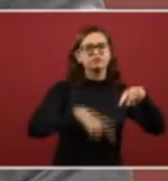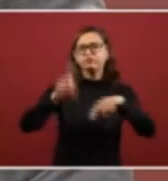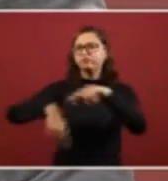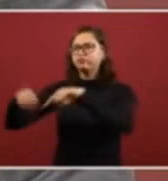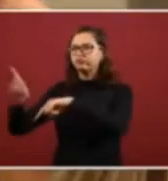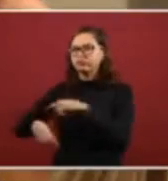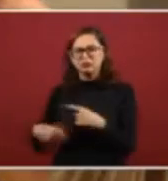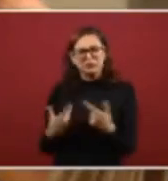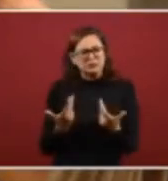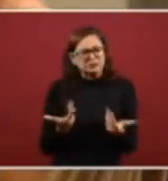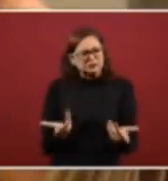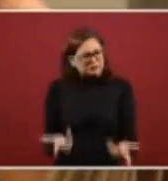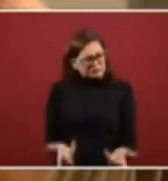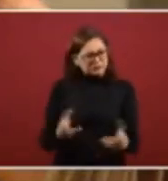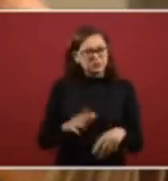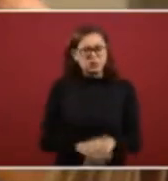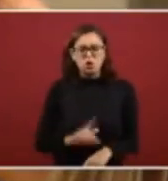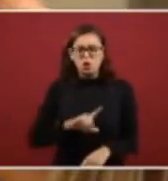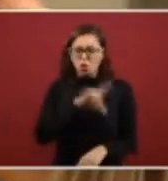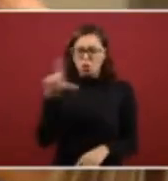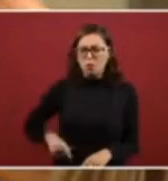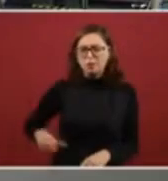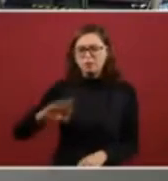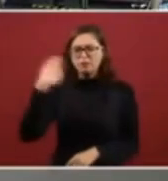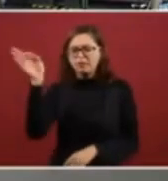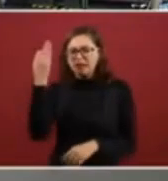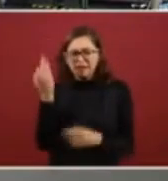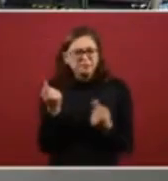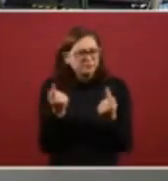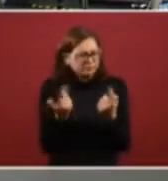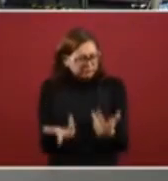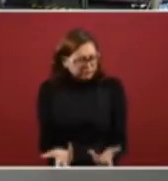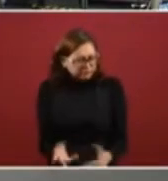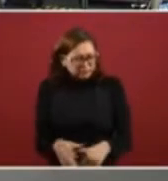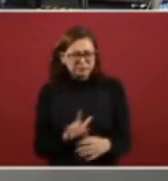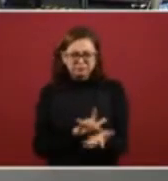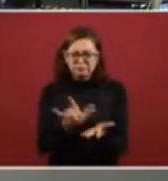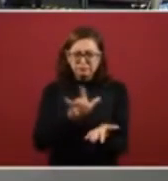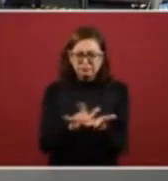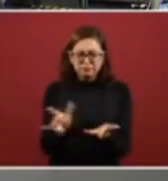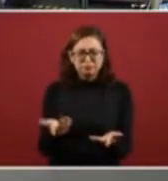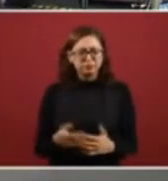could the government, federal government, do to support these institutions?